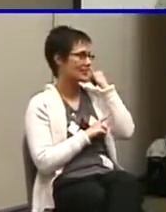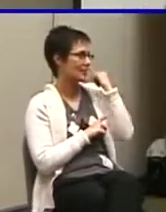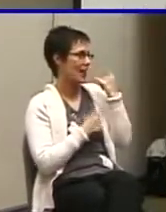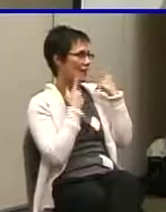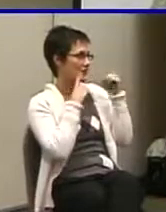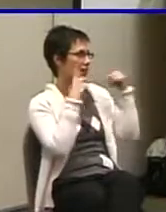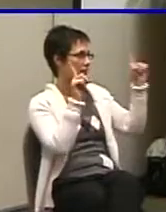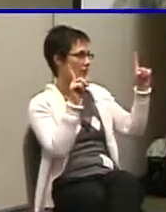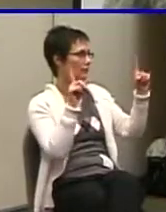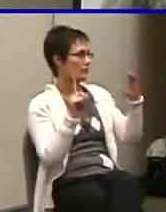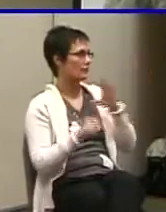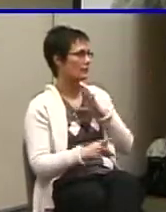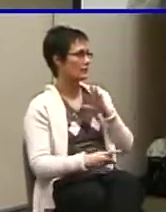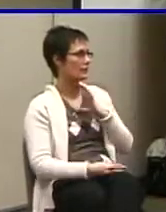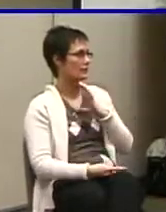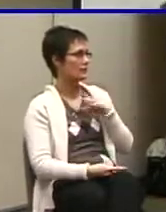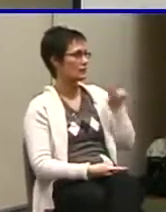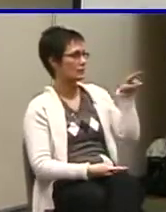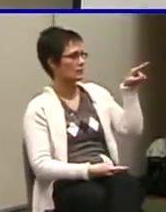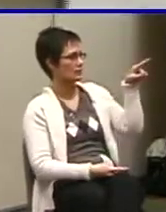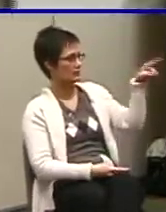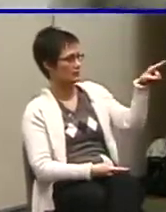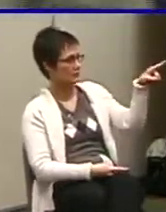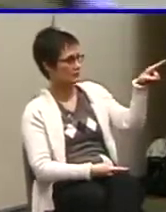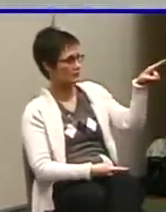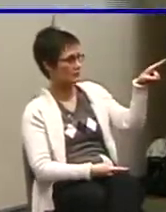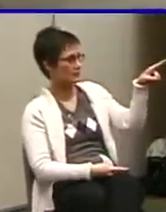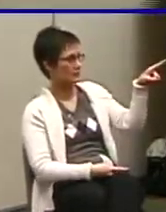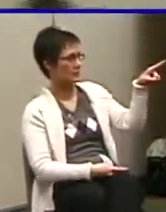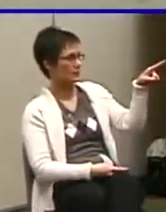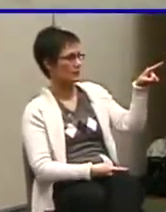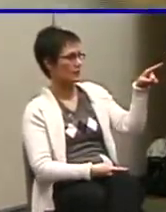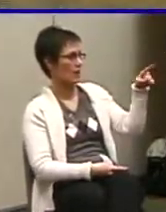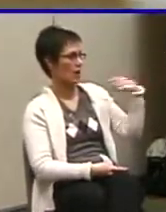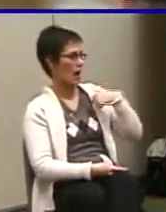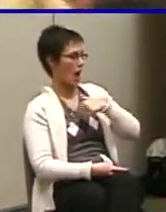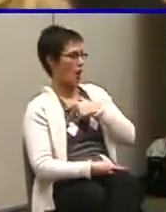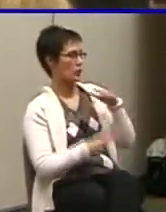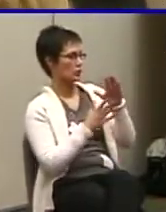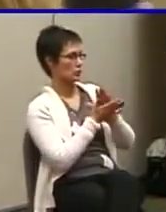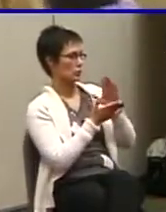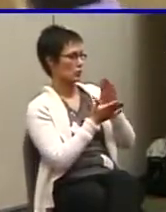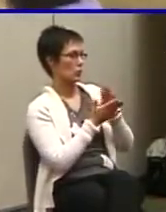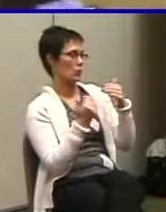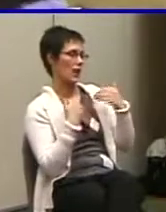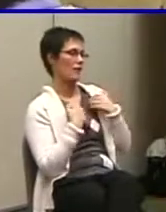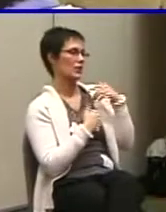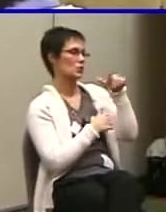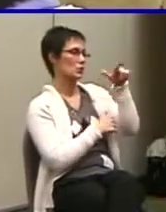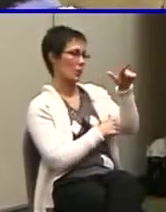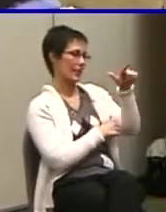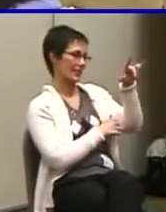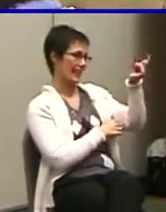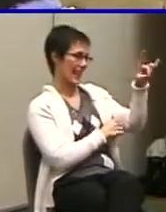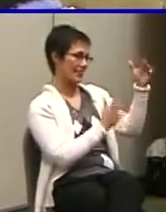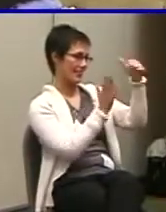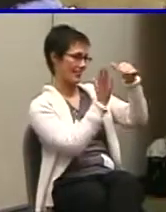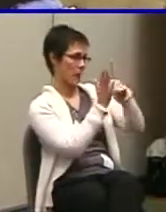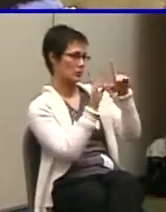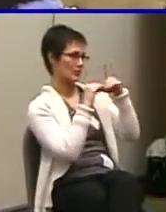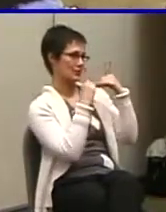I just want to say, I'm coming from Plainfield, we got 28,000 students and we're growing like really, really fast. And the FBA